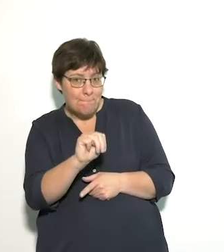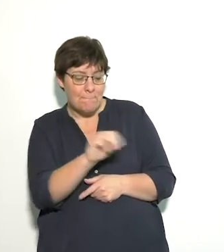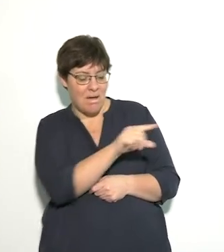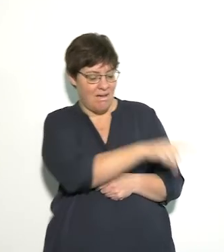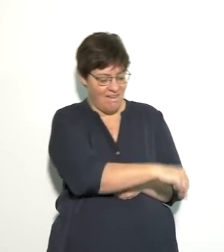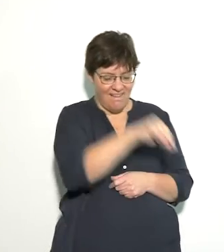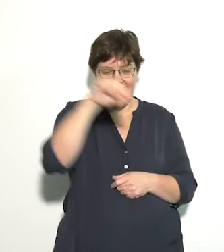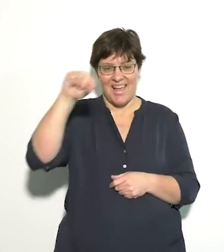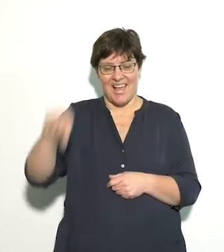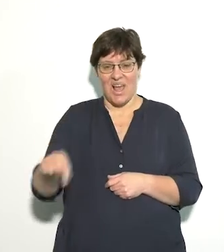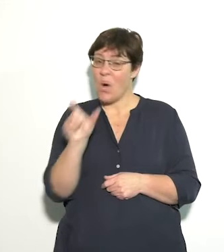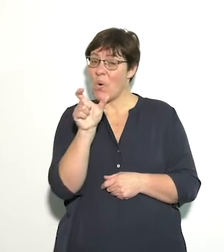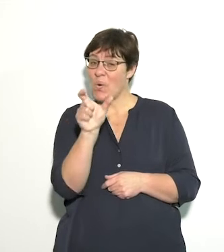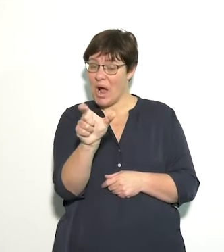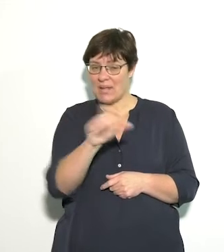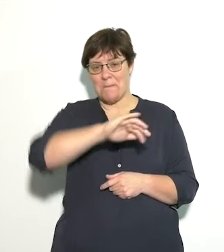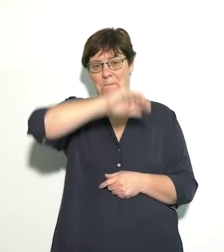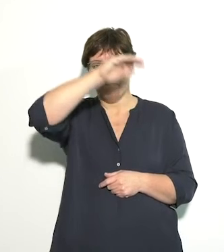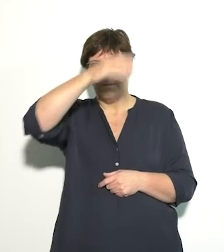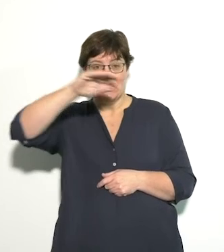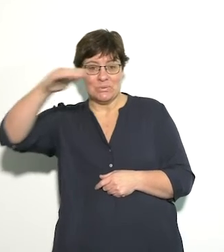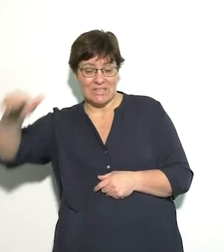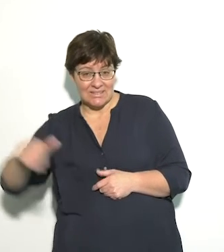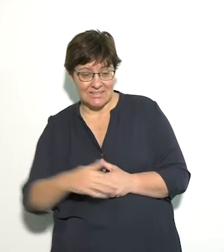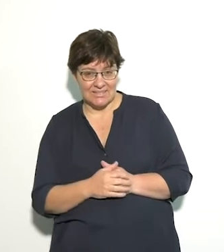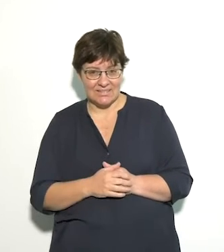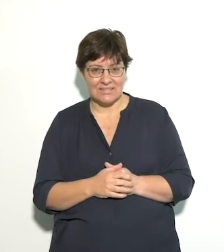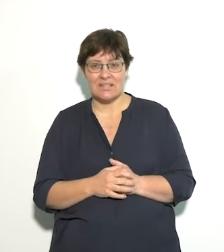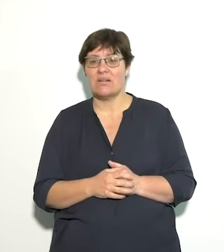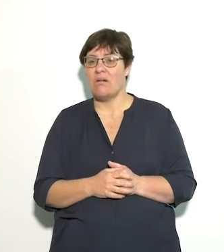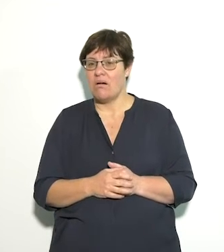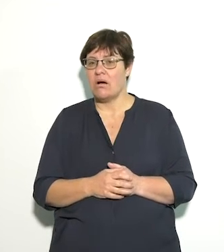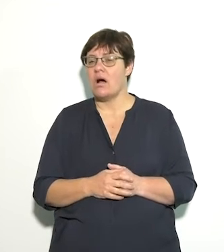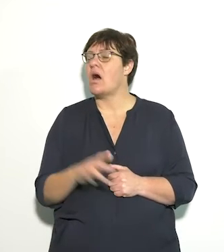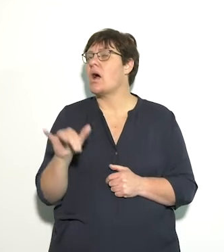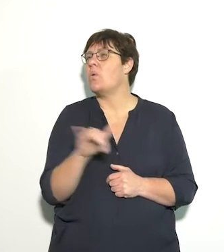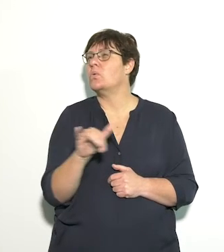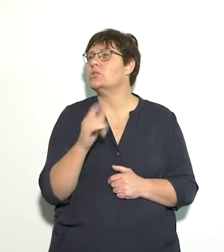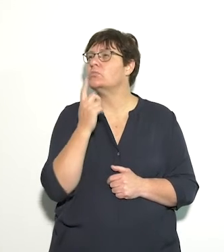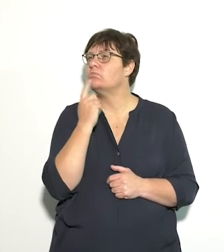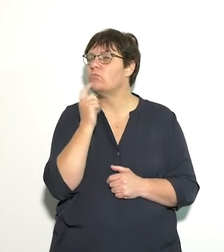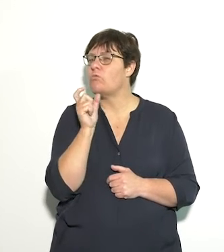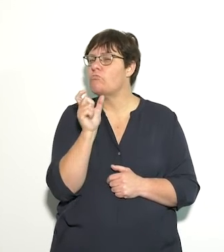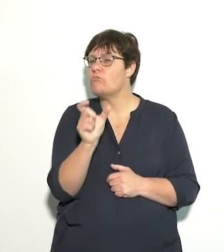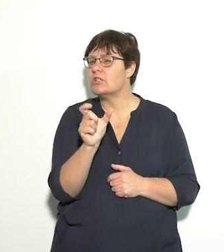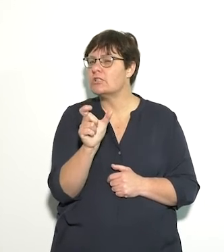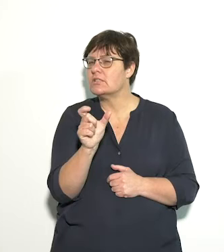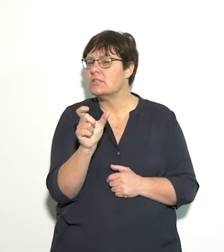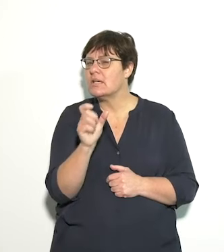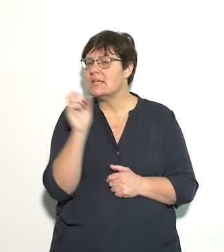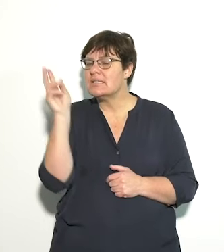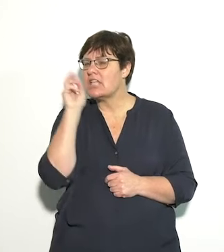the sound at the beginning of the word and pop it in the cup. Grade R's, which sound